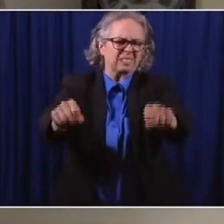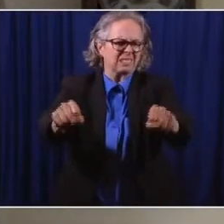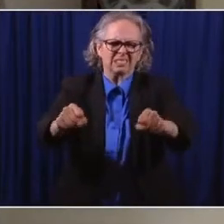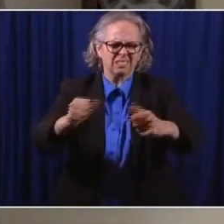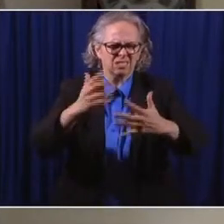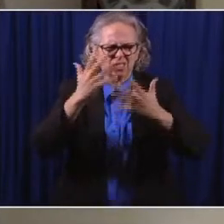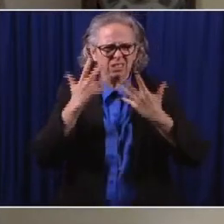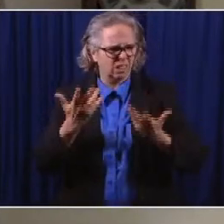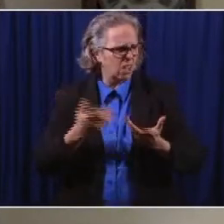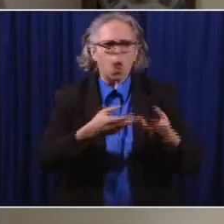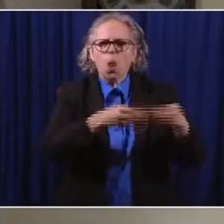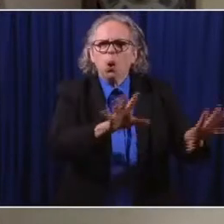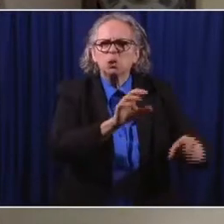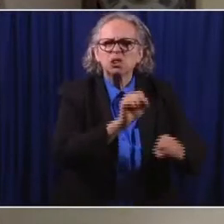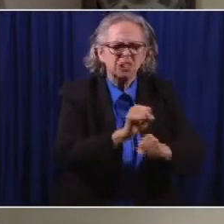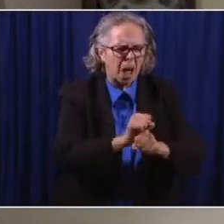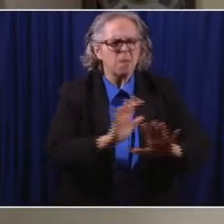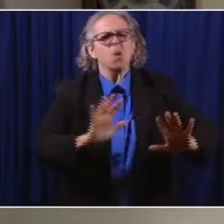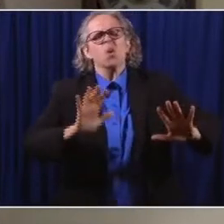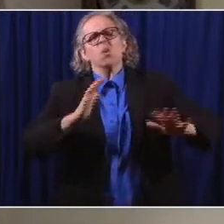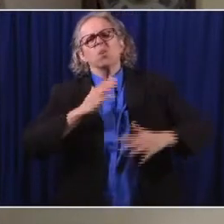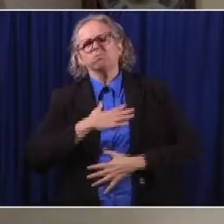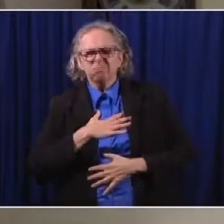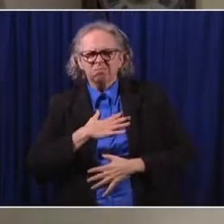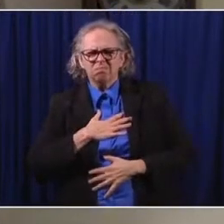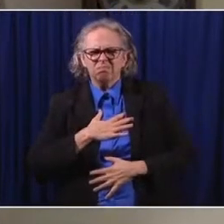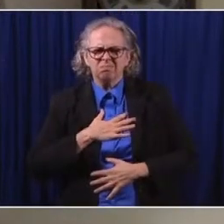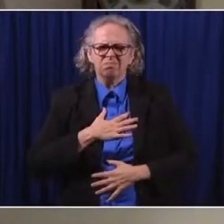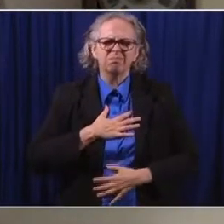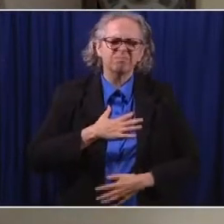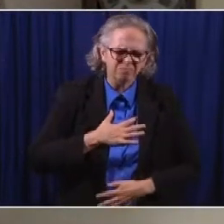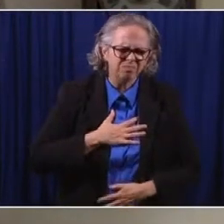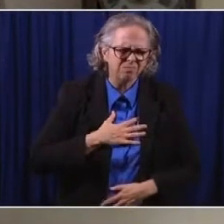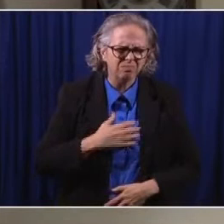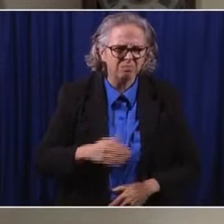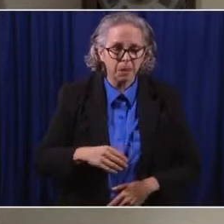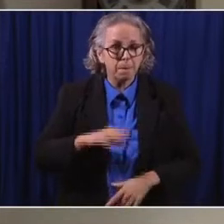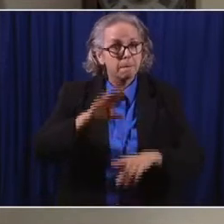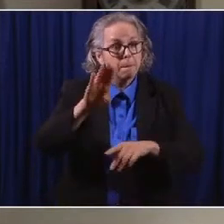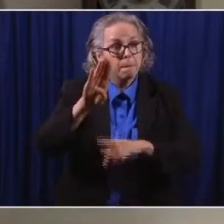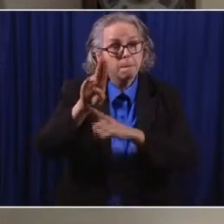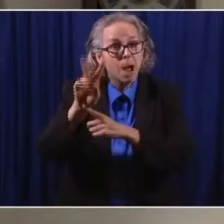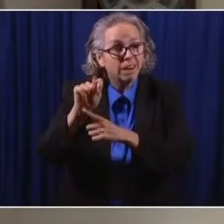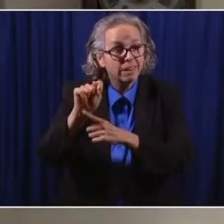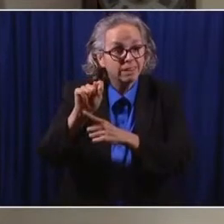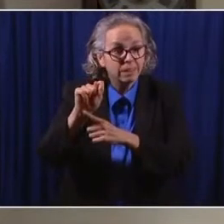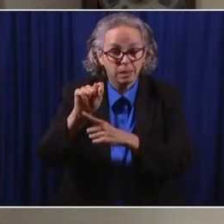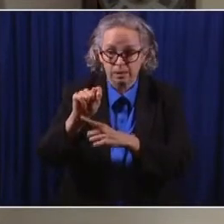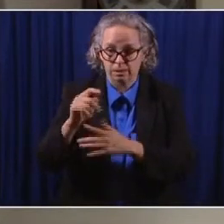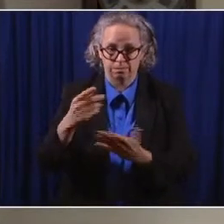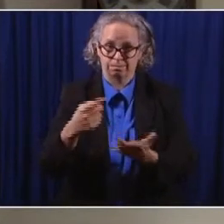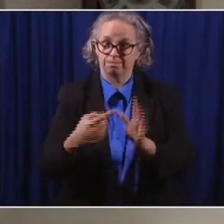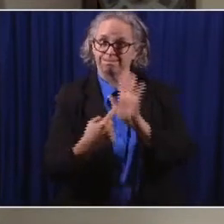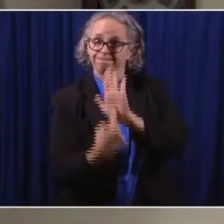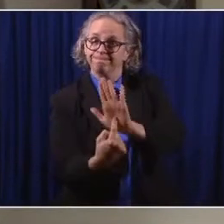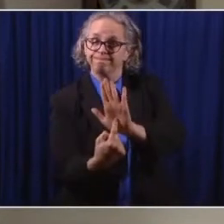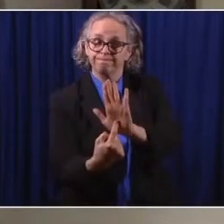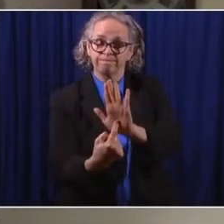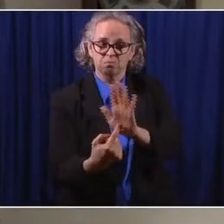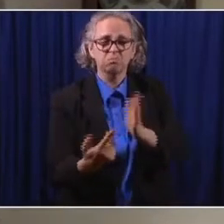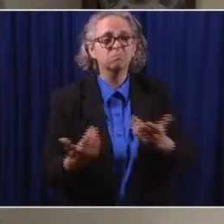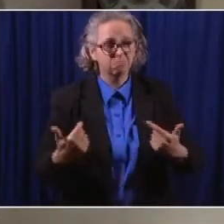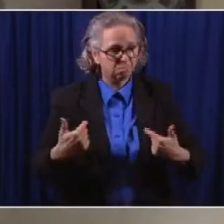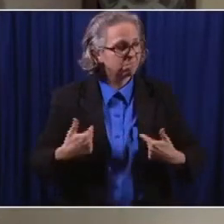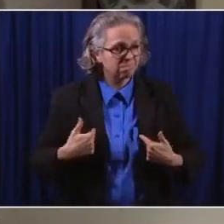their jobs, the fact still remains that Ohioans have done pretty well